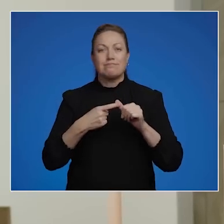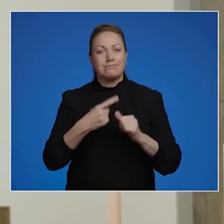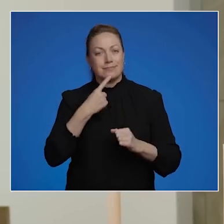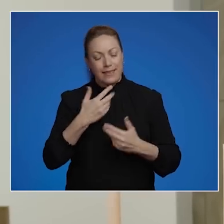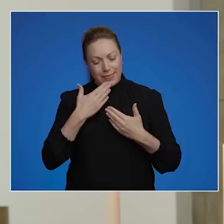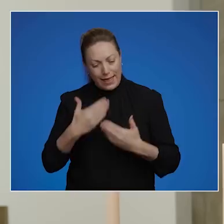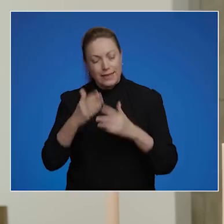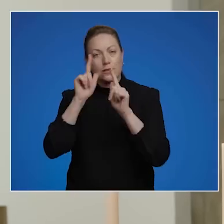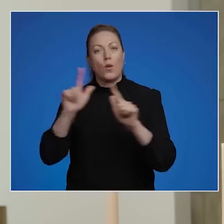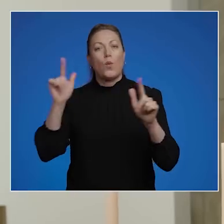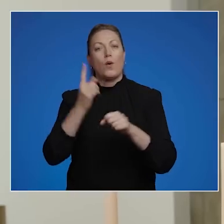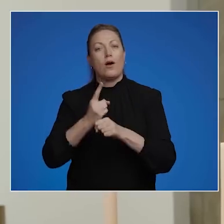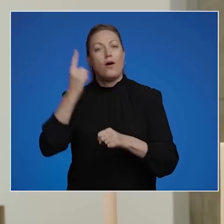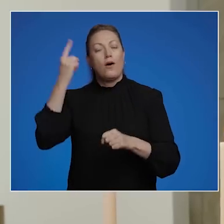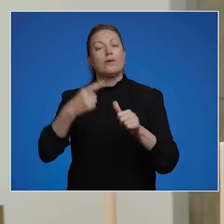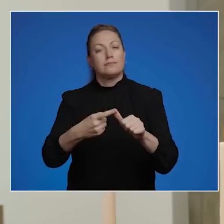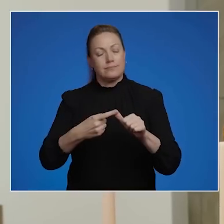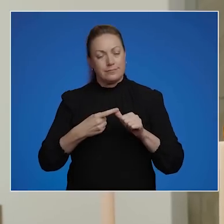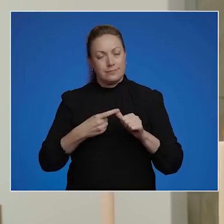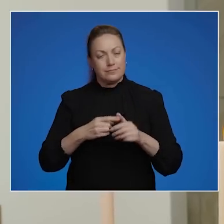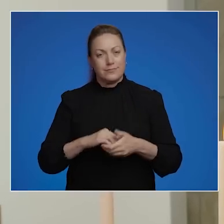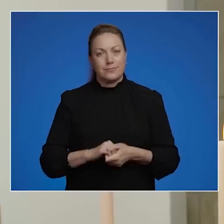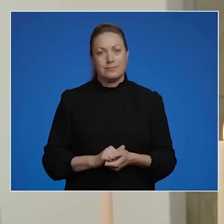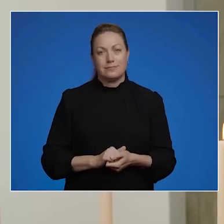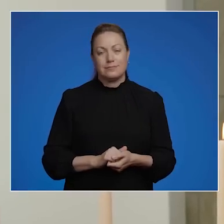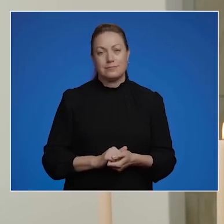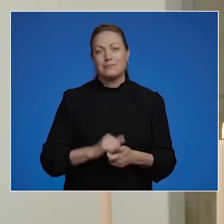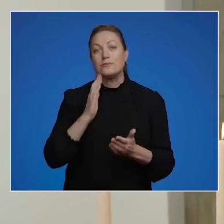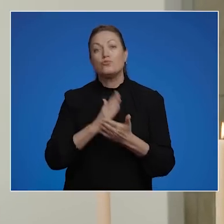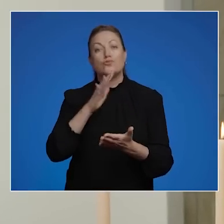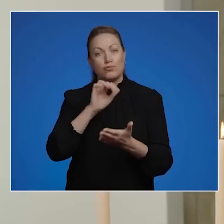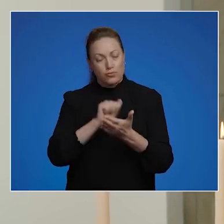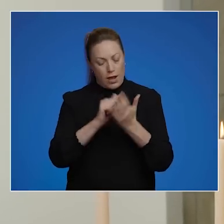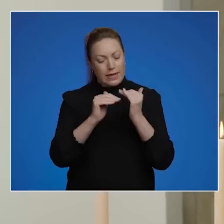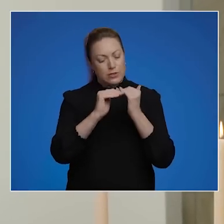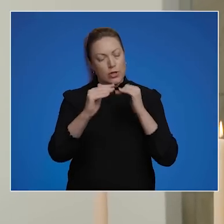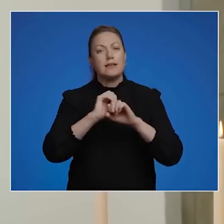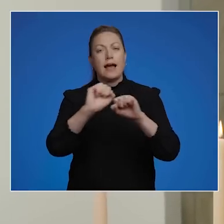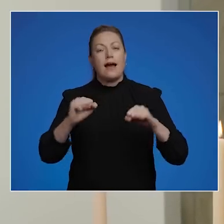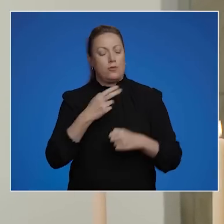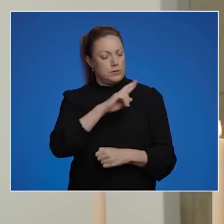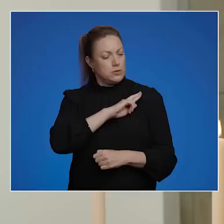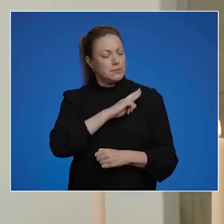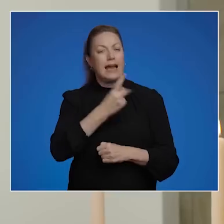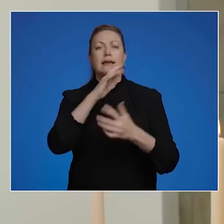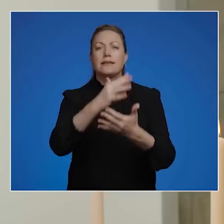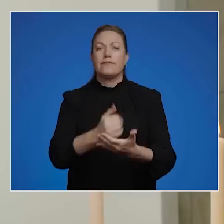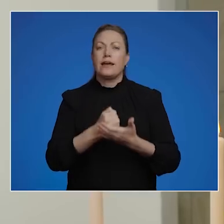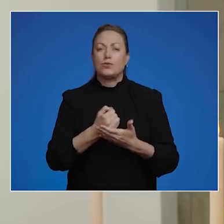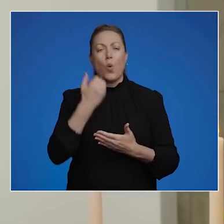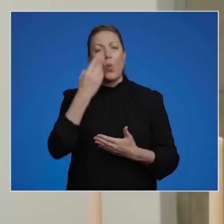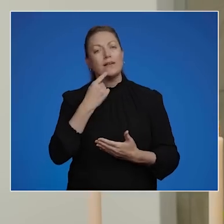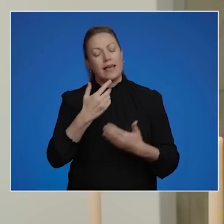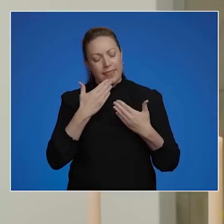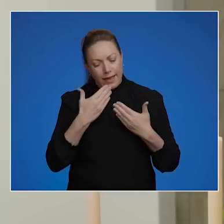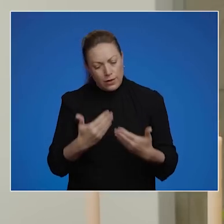Let us give thanks to the Lord our God. It is right and just. It's truly right and just our duty, our salvation, always, everywhere,